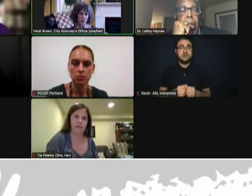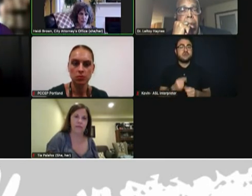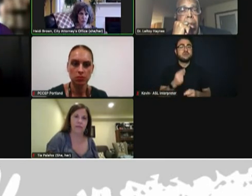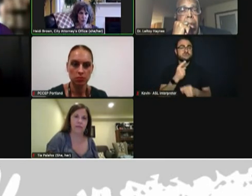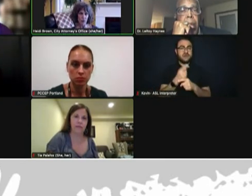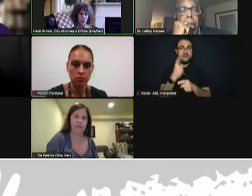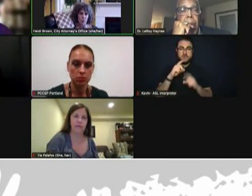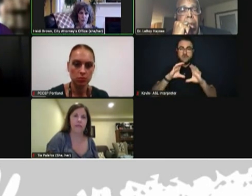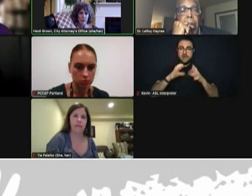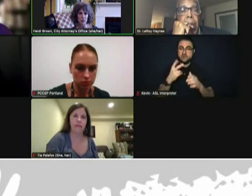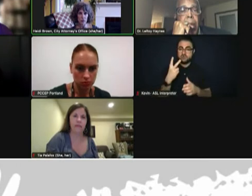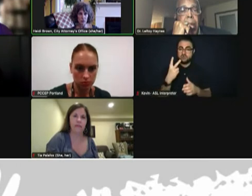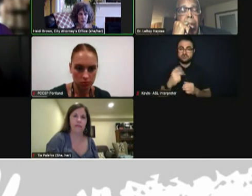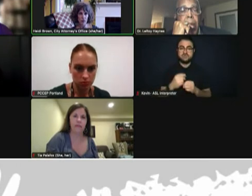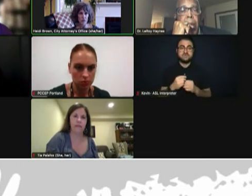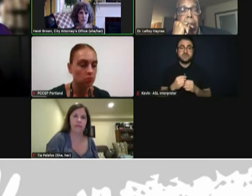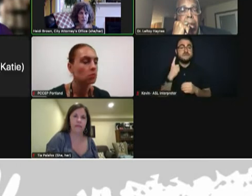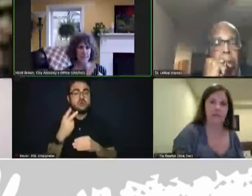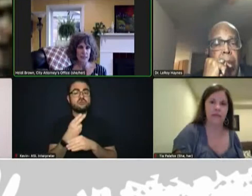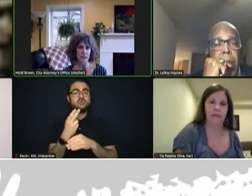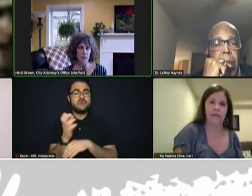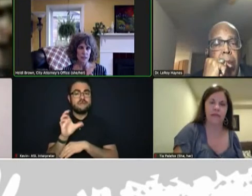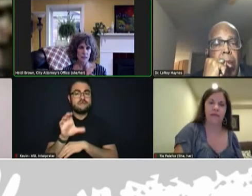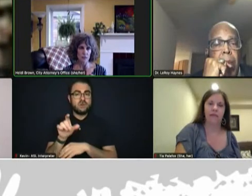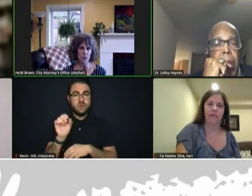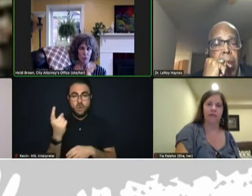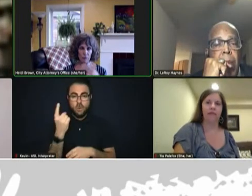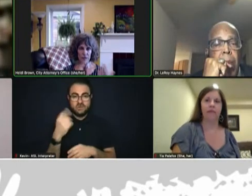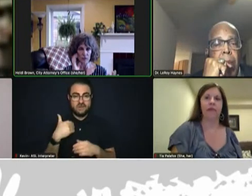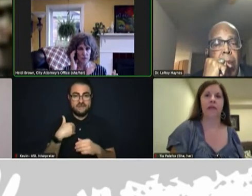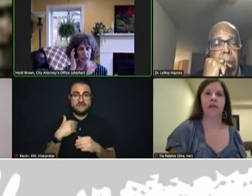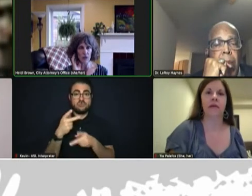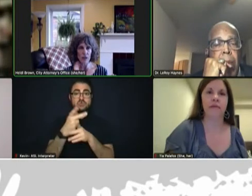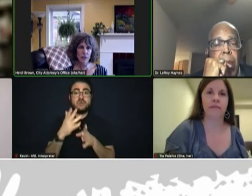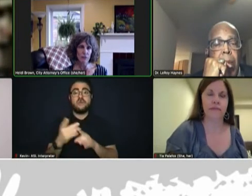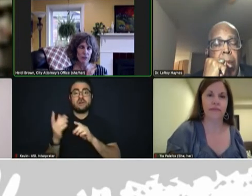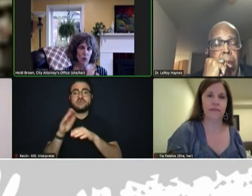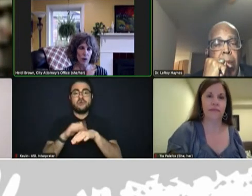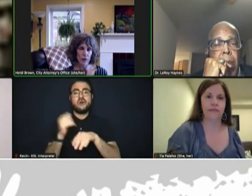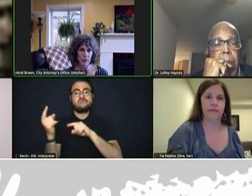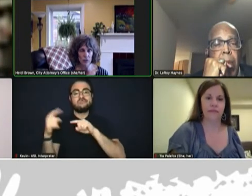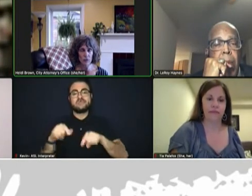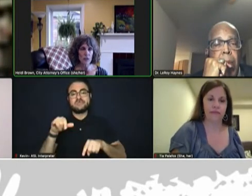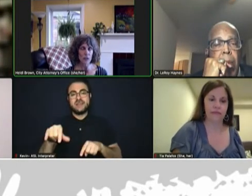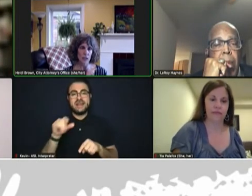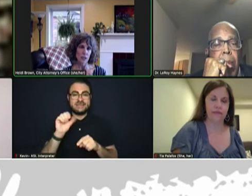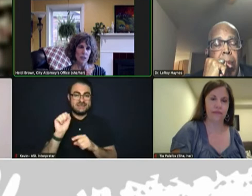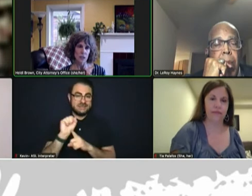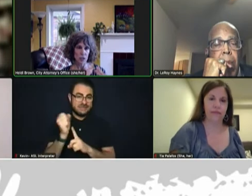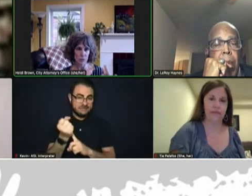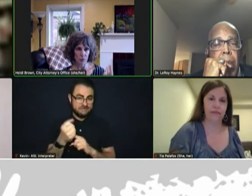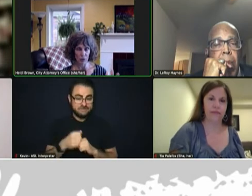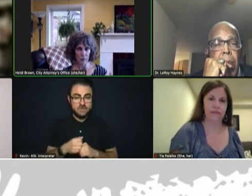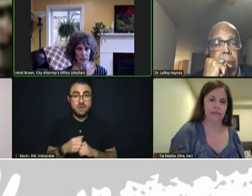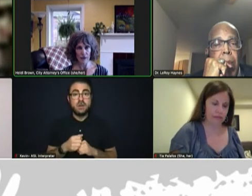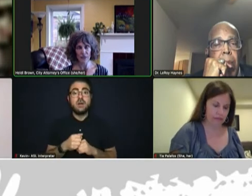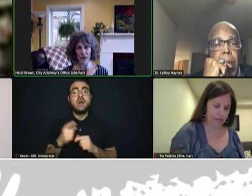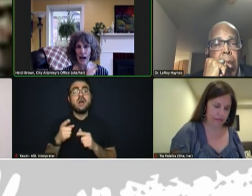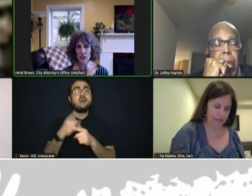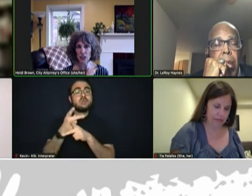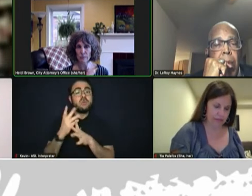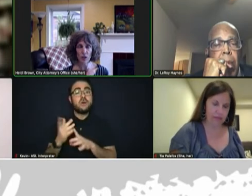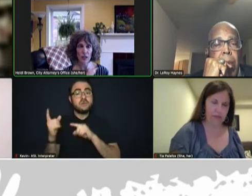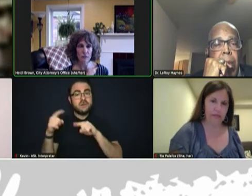any use of force, the supervisor is always called to the scene. So the supervisor goes out and they're required currently to perform an